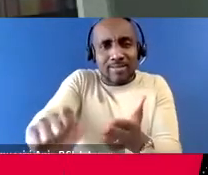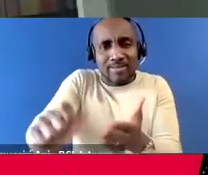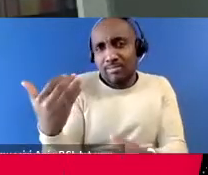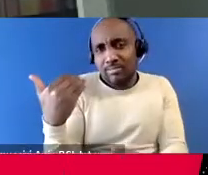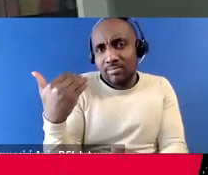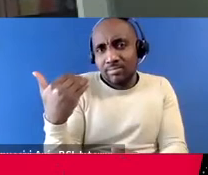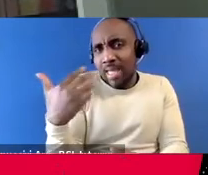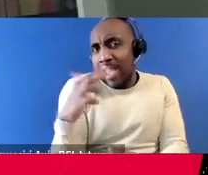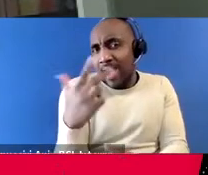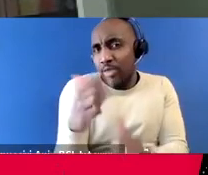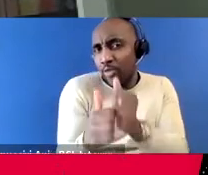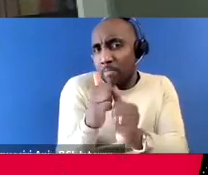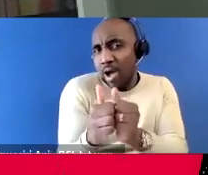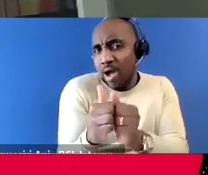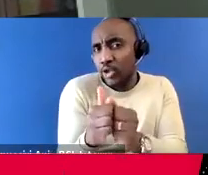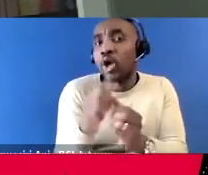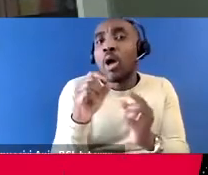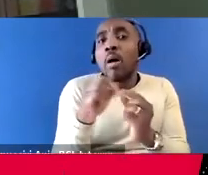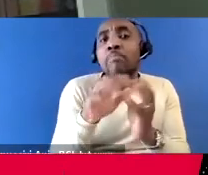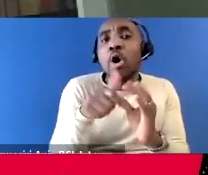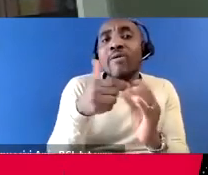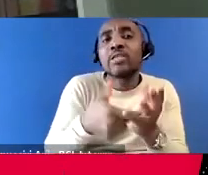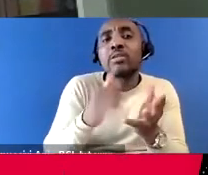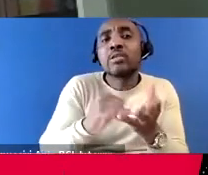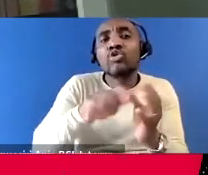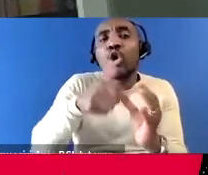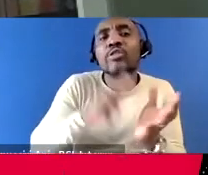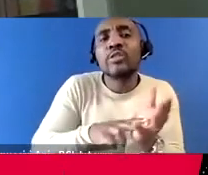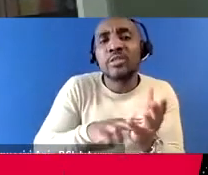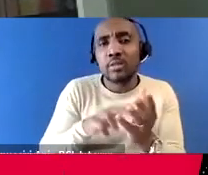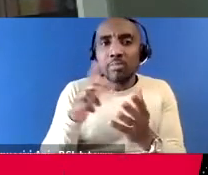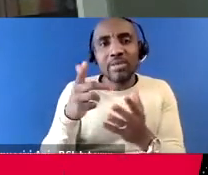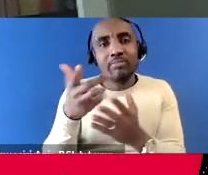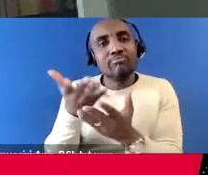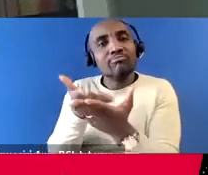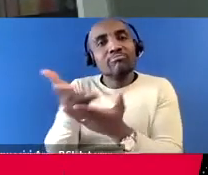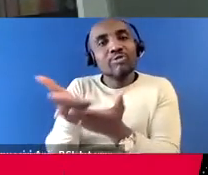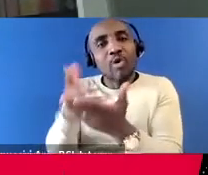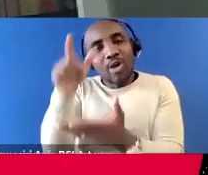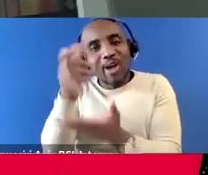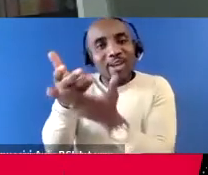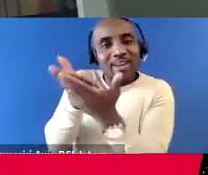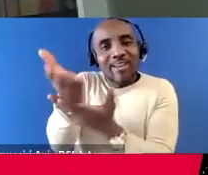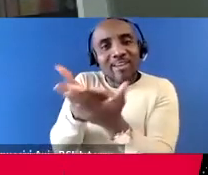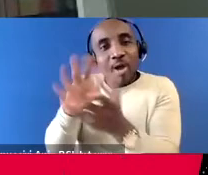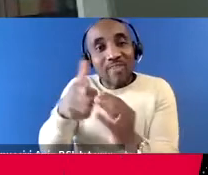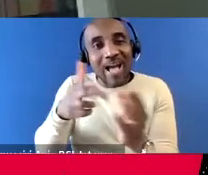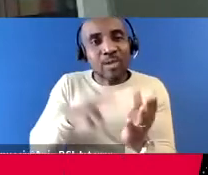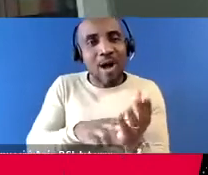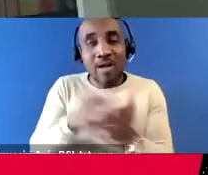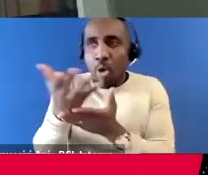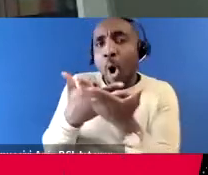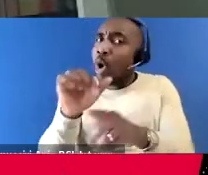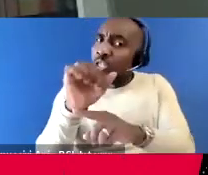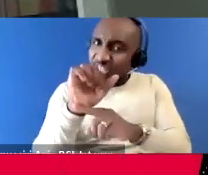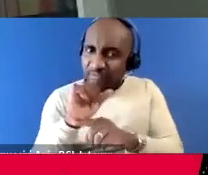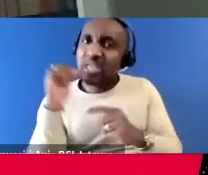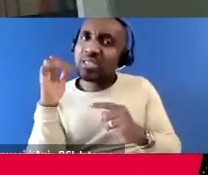As the 8th of March, Johnson held bilateral talks with Erdogan on furthering this relationship with a focus on defense as a key